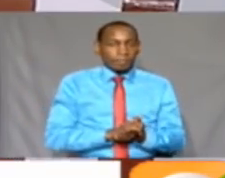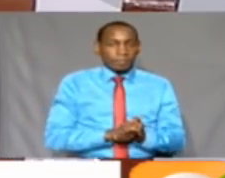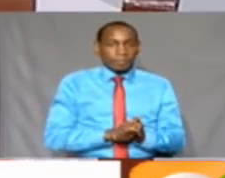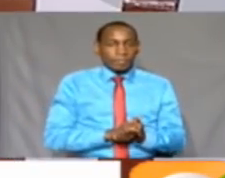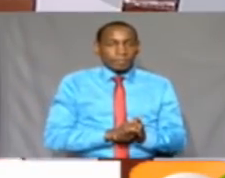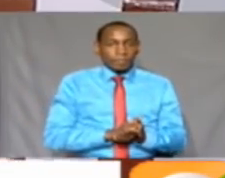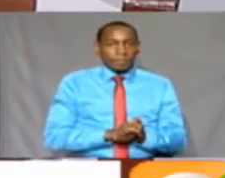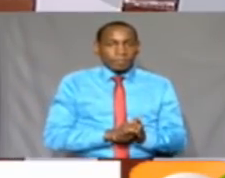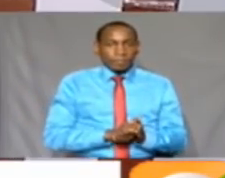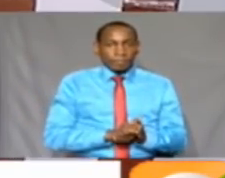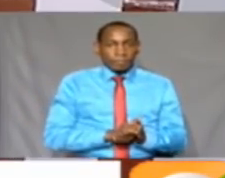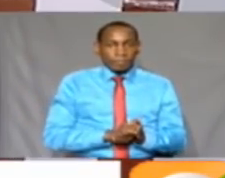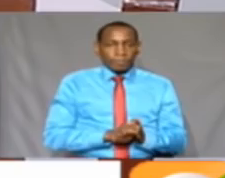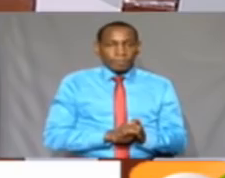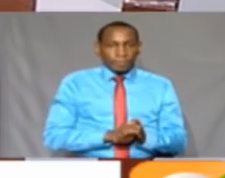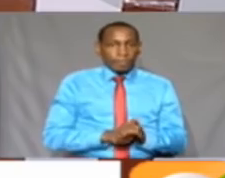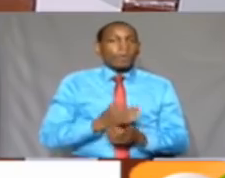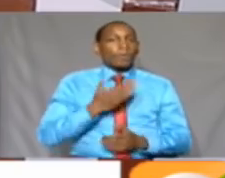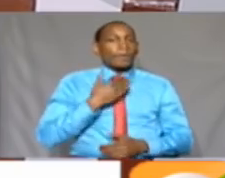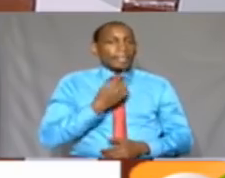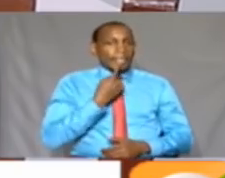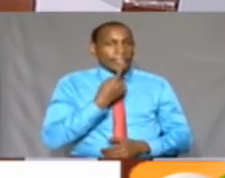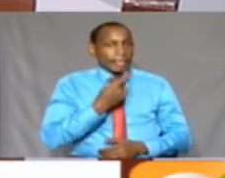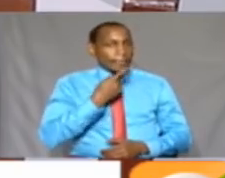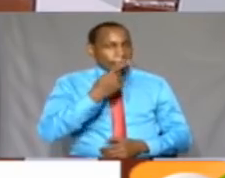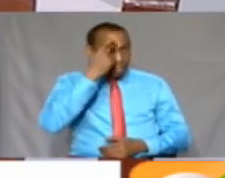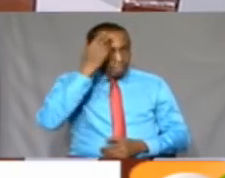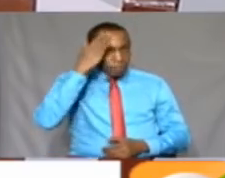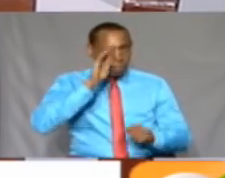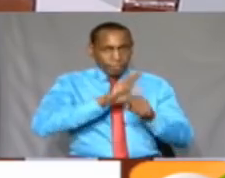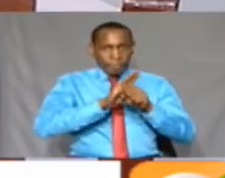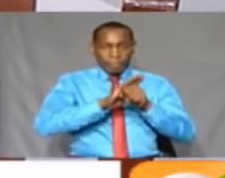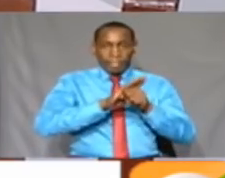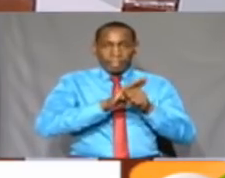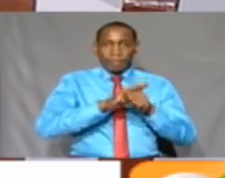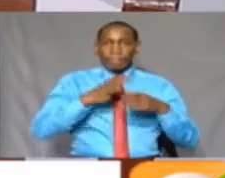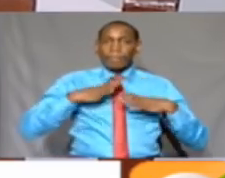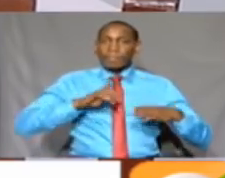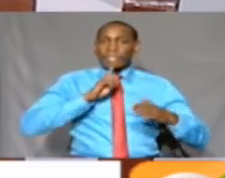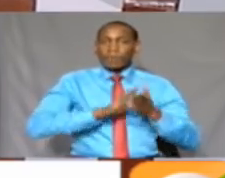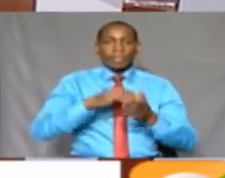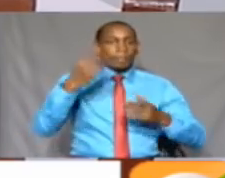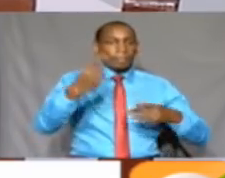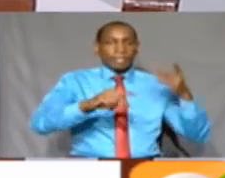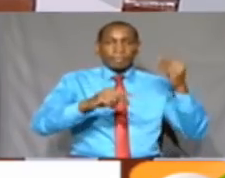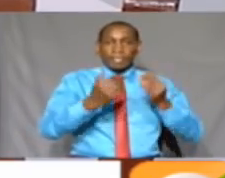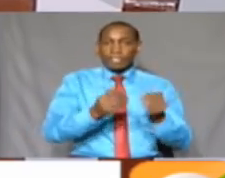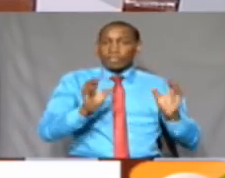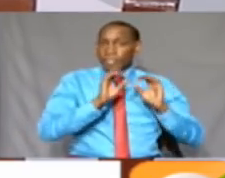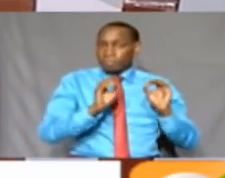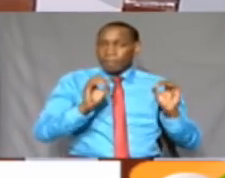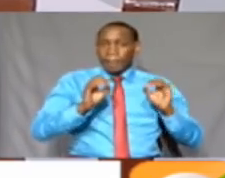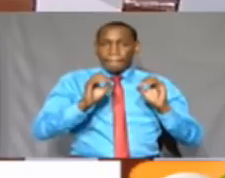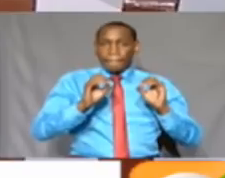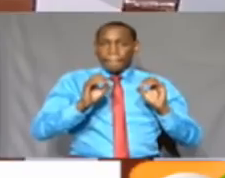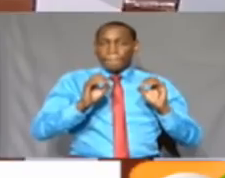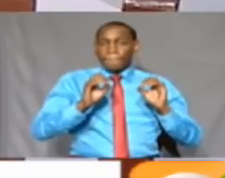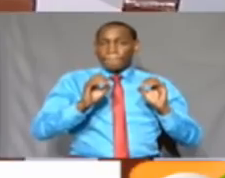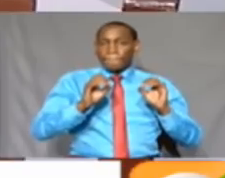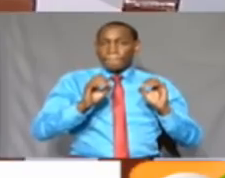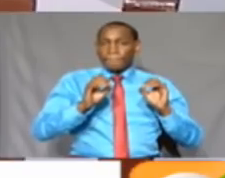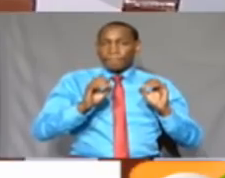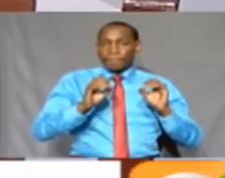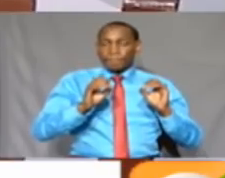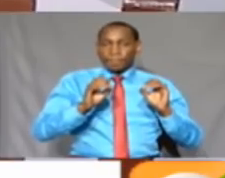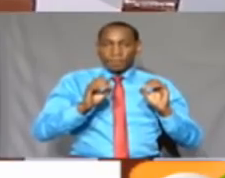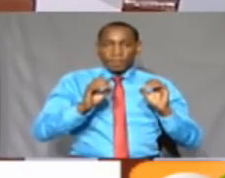really, I would say as a parent, because I know there are a lot of voices that say, oh, don't beat up kids and stuff like that. Sure. So at the